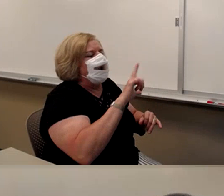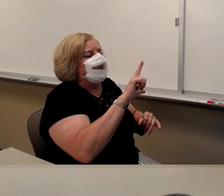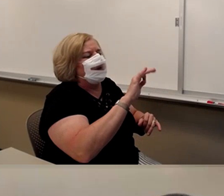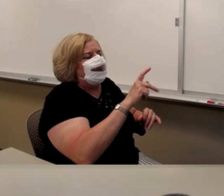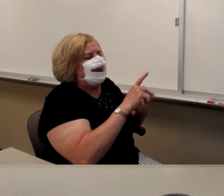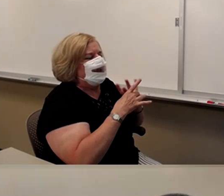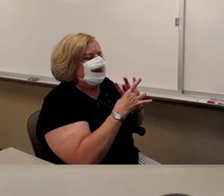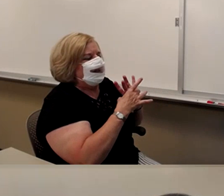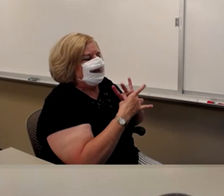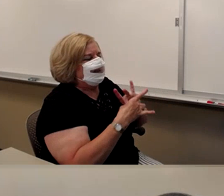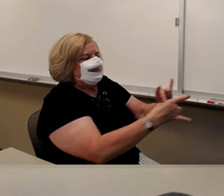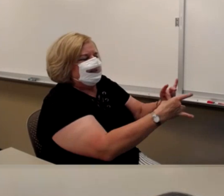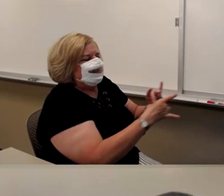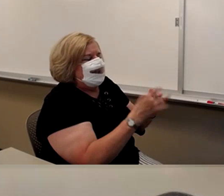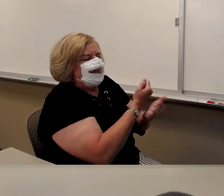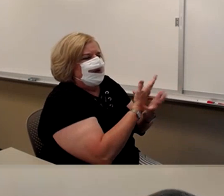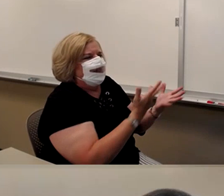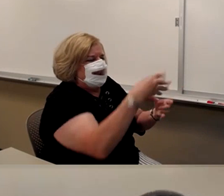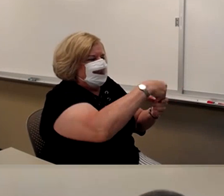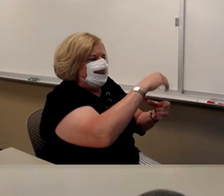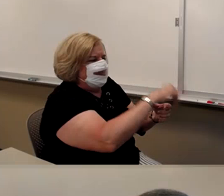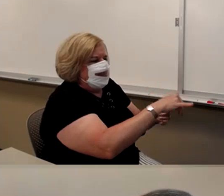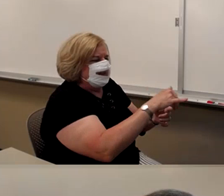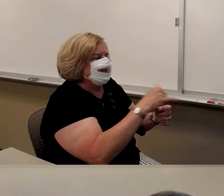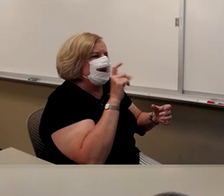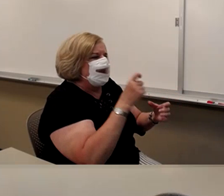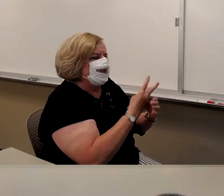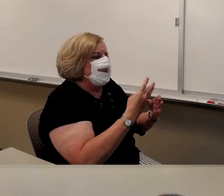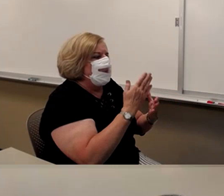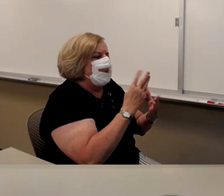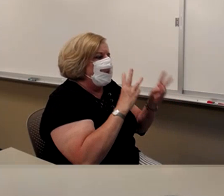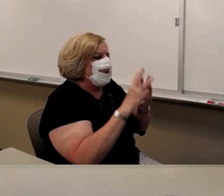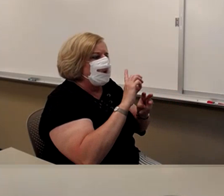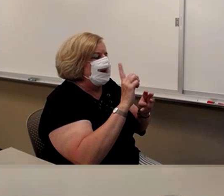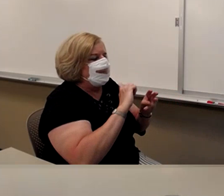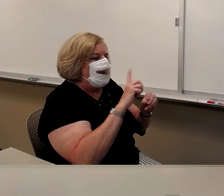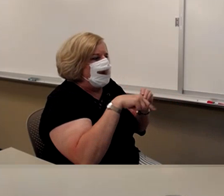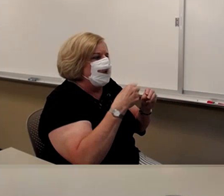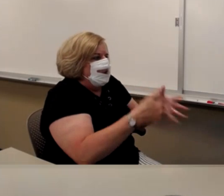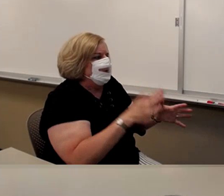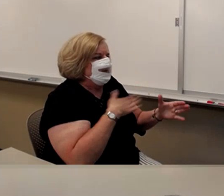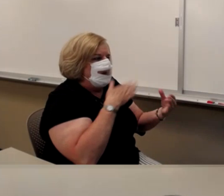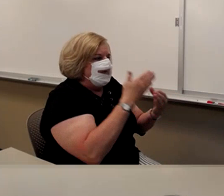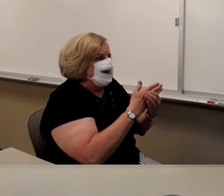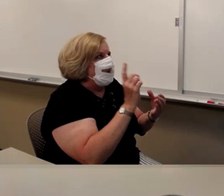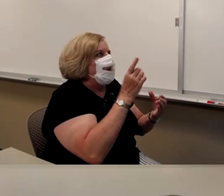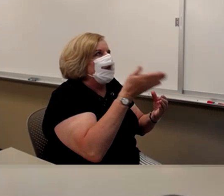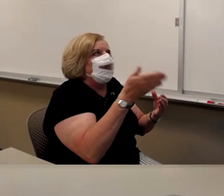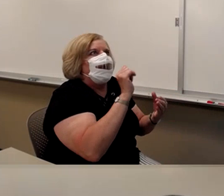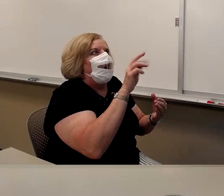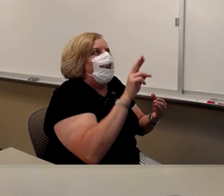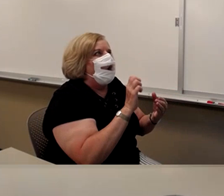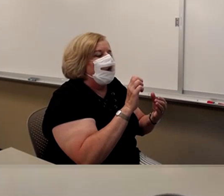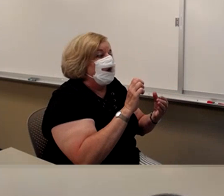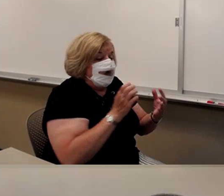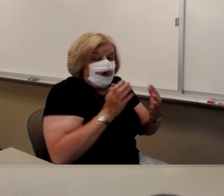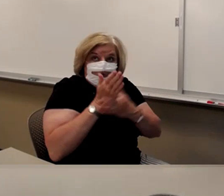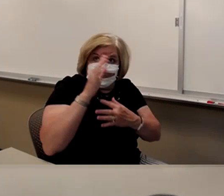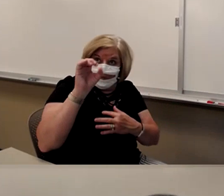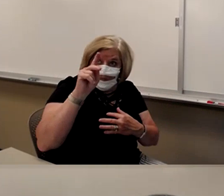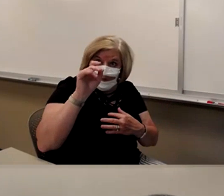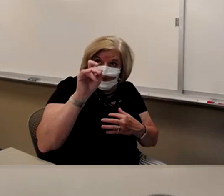right? Within that. So then that way I wouldn't have to worry about that. Through OneDrive? Through OneDrive, yeah. And I don't know okay. how many of you